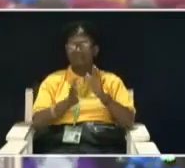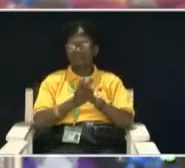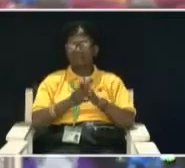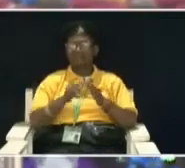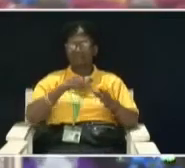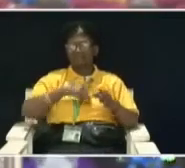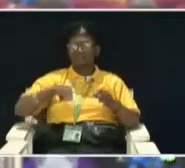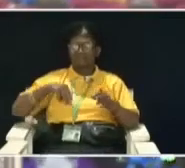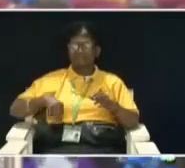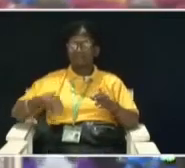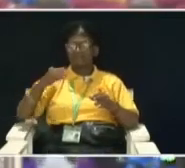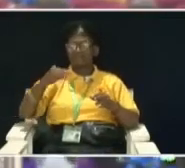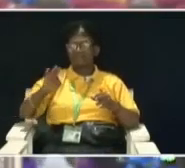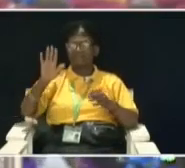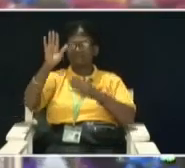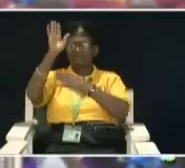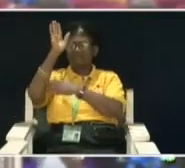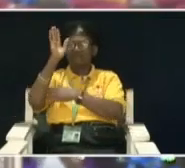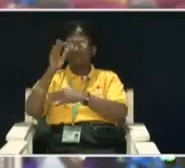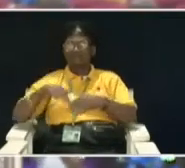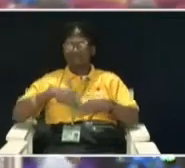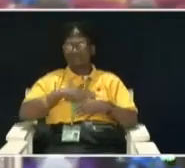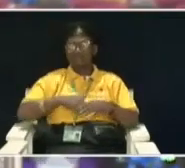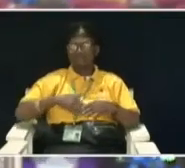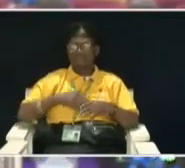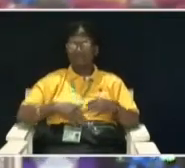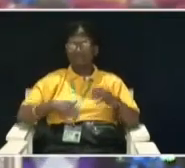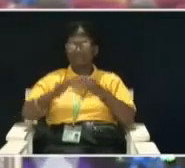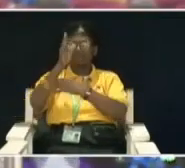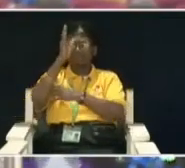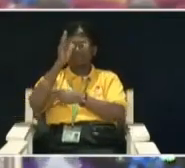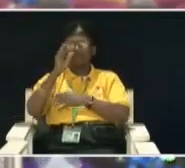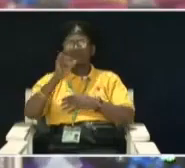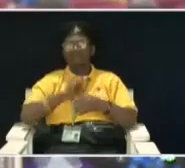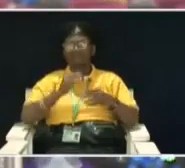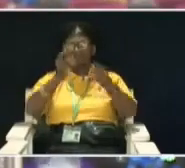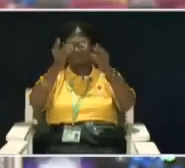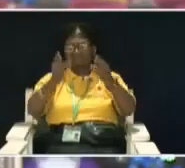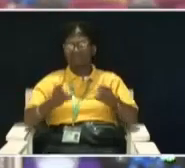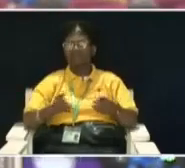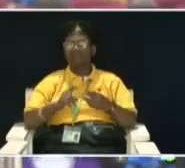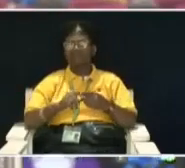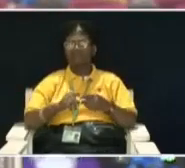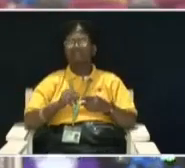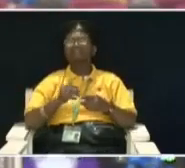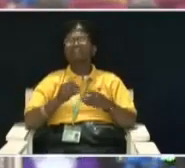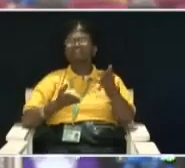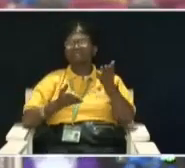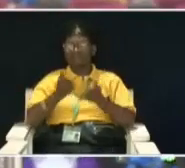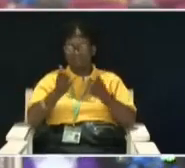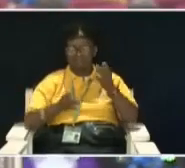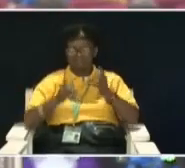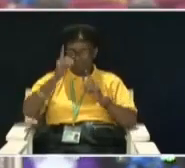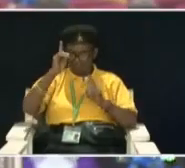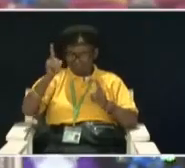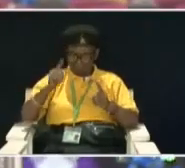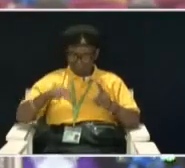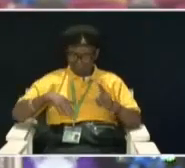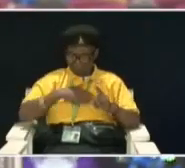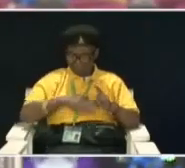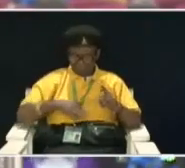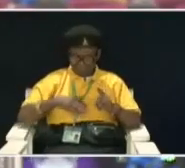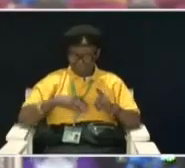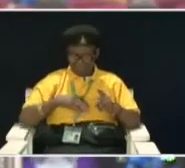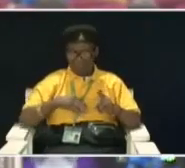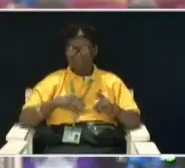on. Just have mercy on me. Save my soul. Save my soul. And please let the rest of us stretch our hands